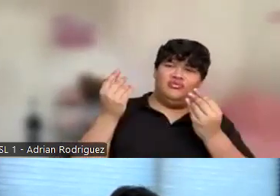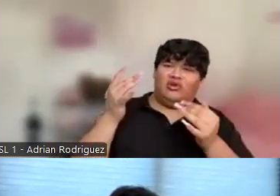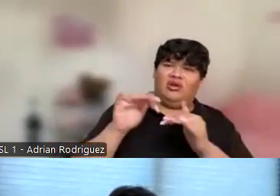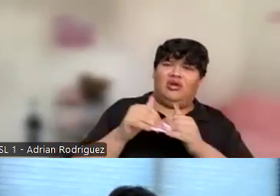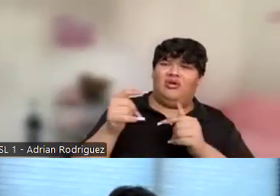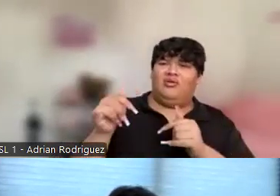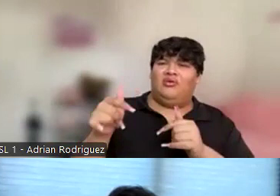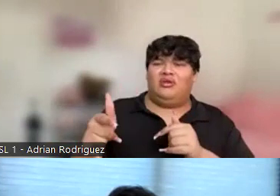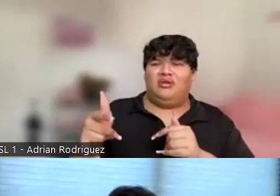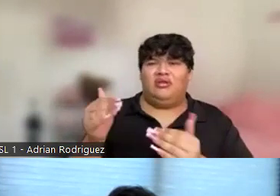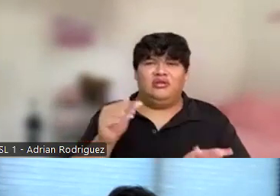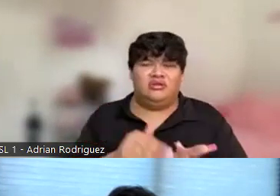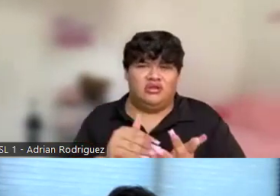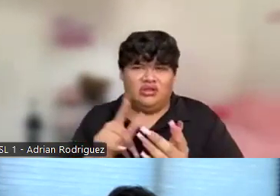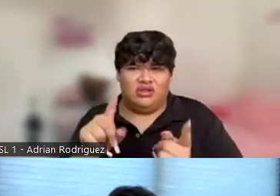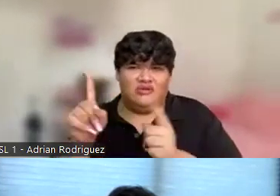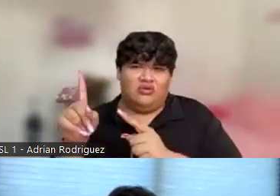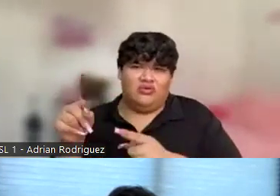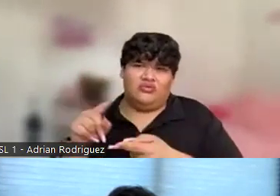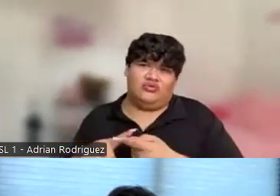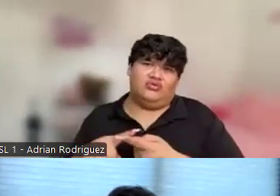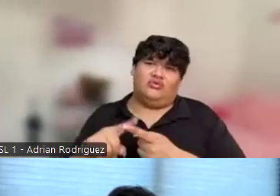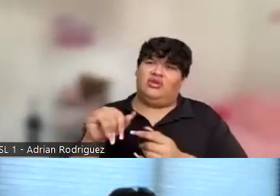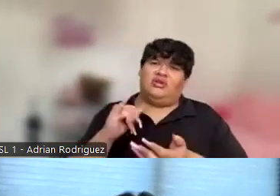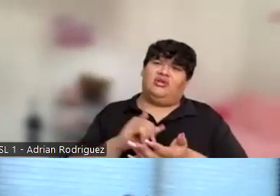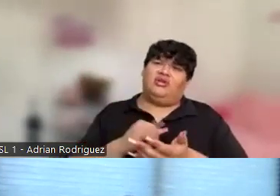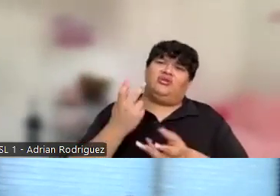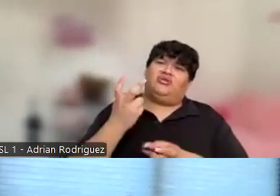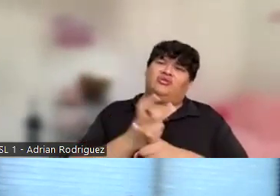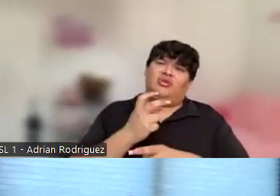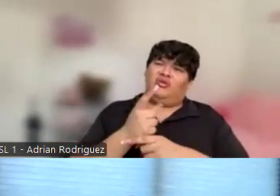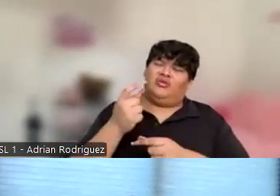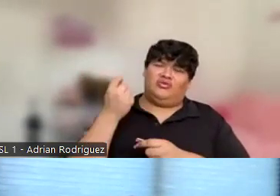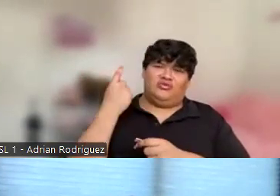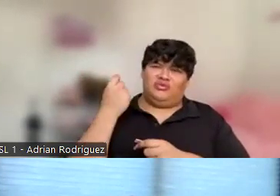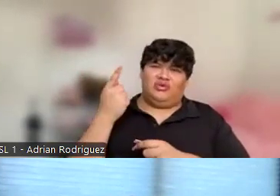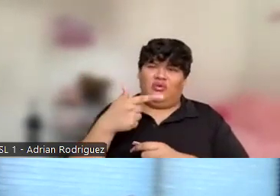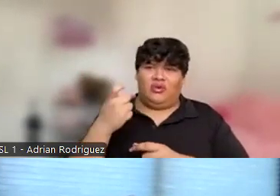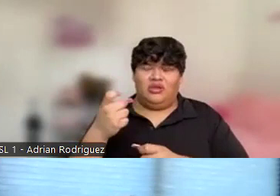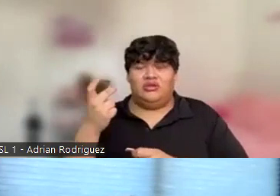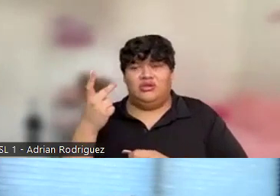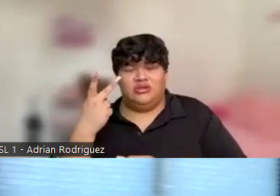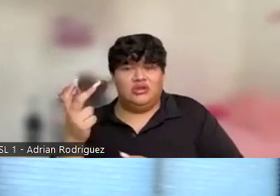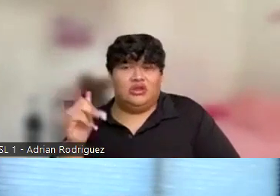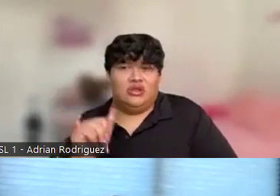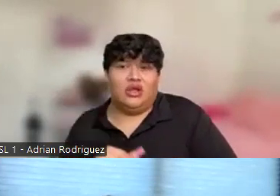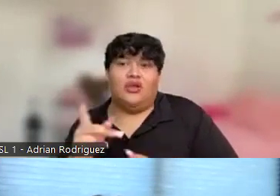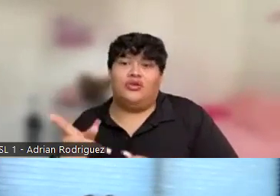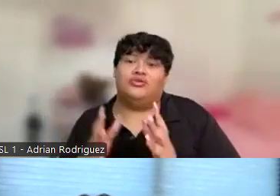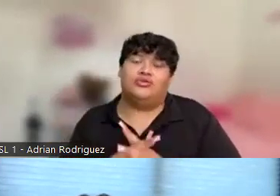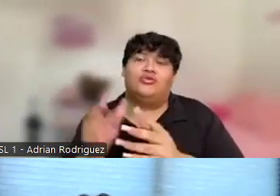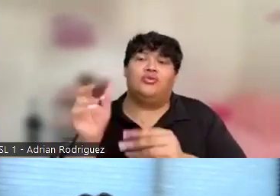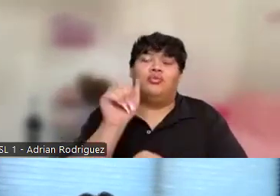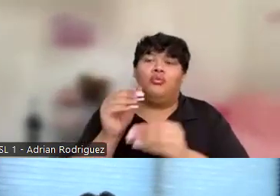memory clinic that my dad attends. It's just hard to understand, and we need to recognize that there's just more than